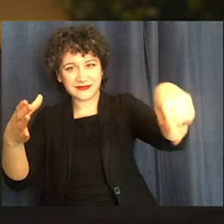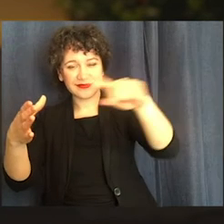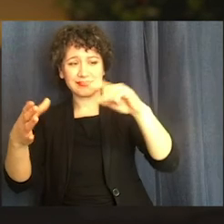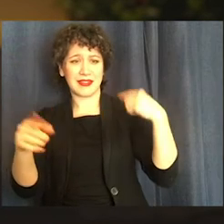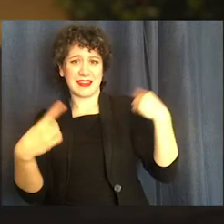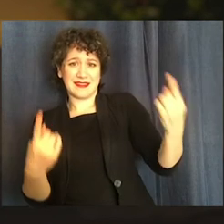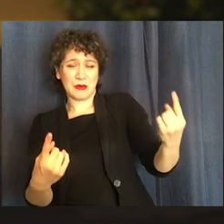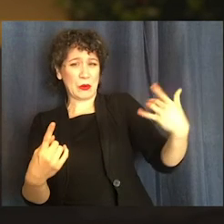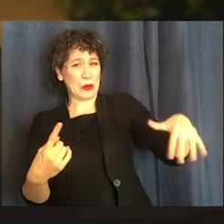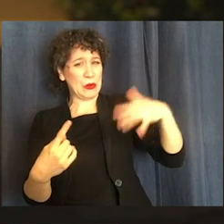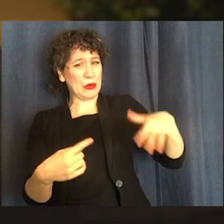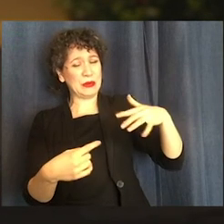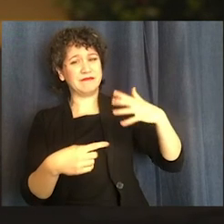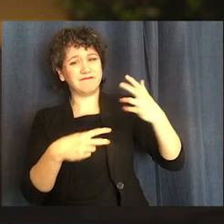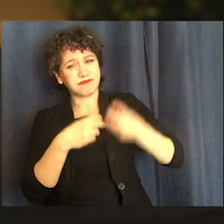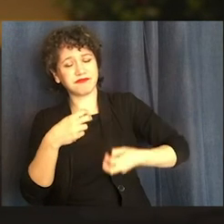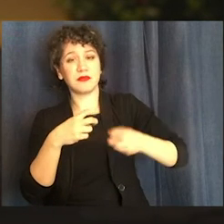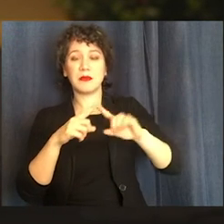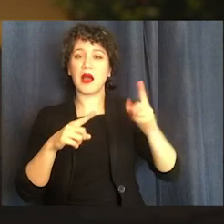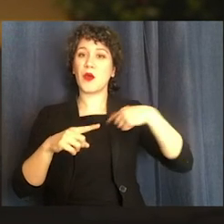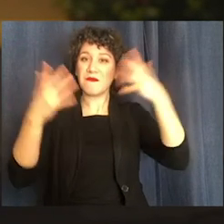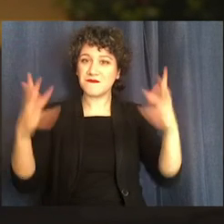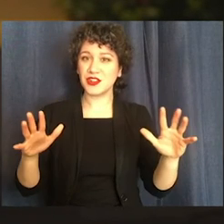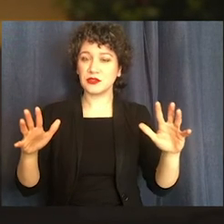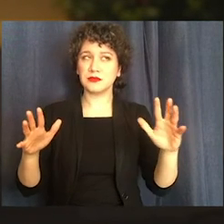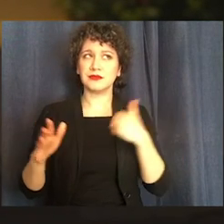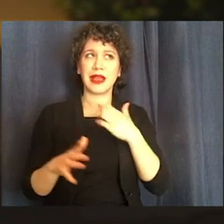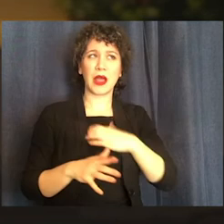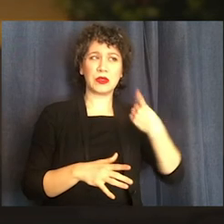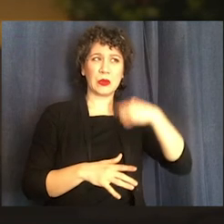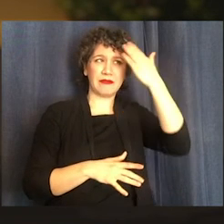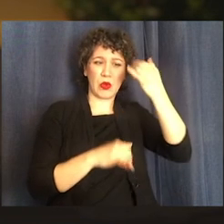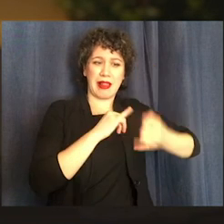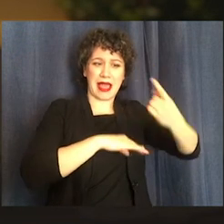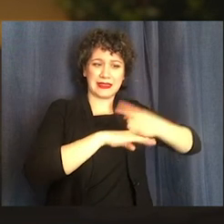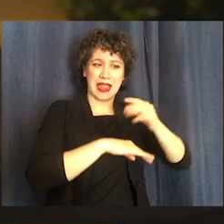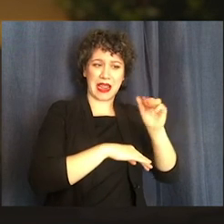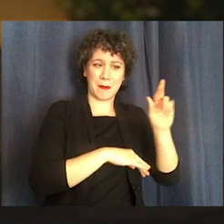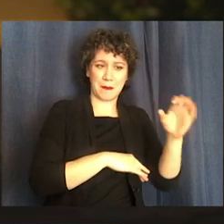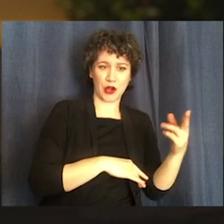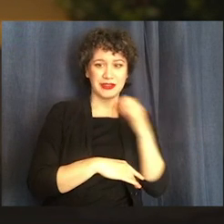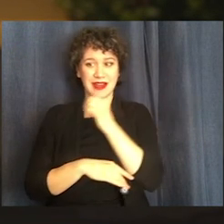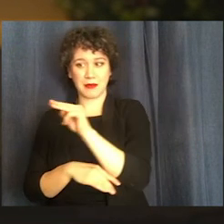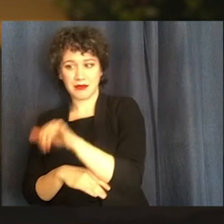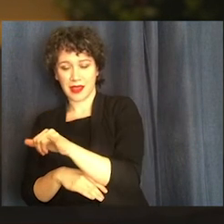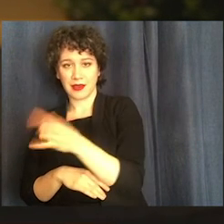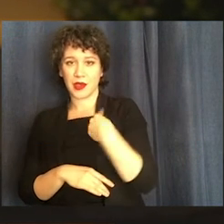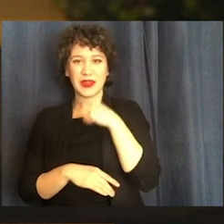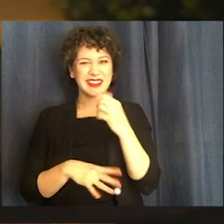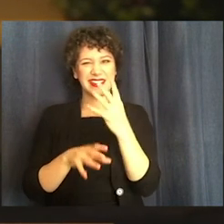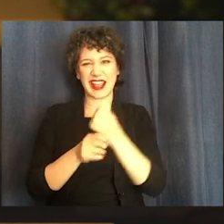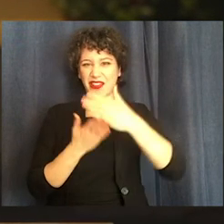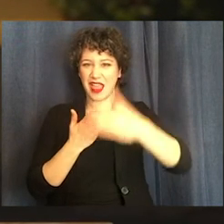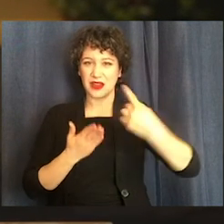wanted. However, it's inspiring to see people planning the next few years of their lives, choosing colleges, trade schools, finding jobs,